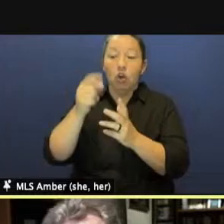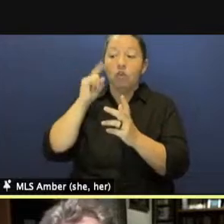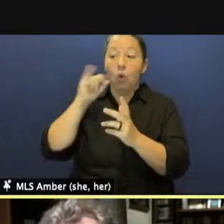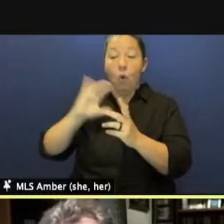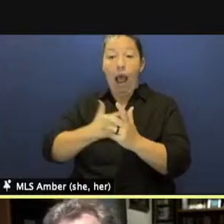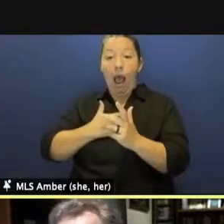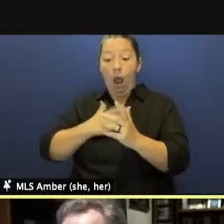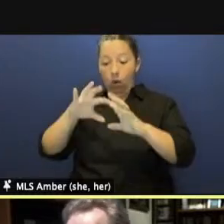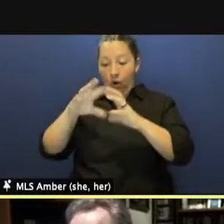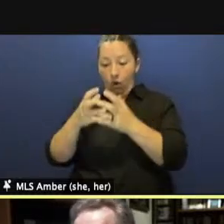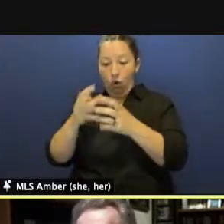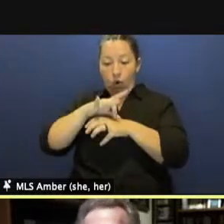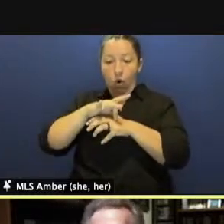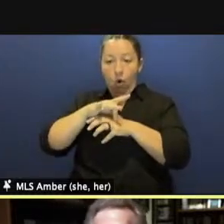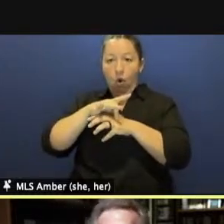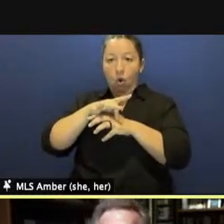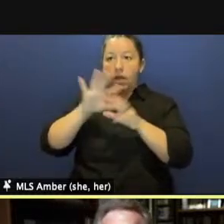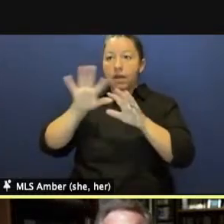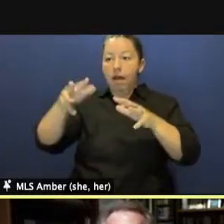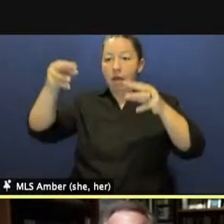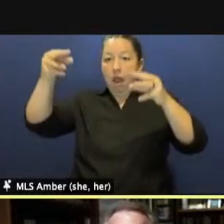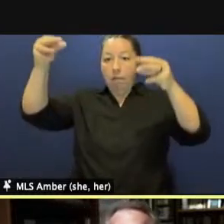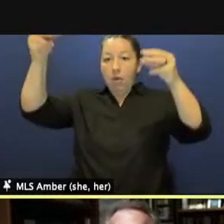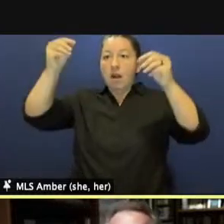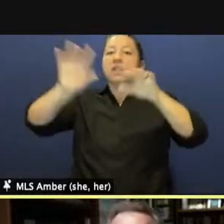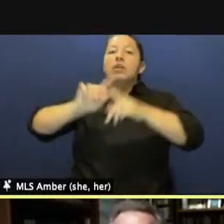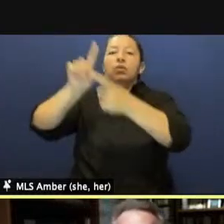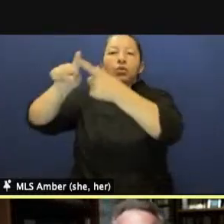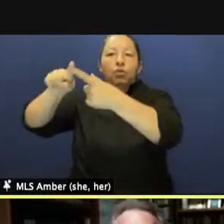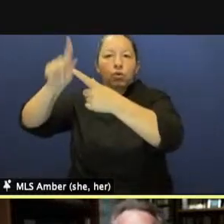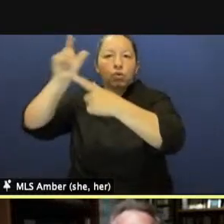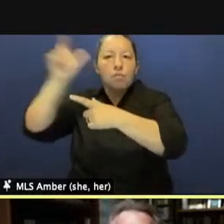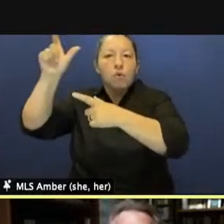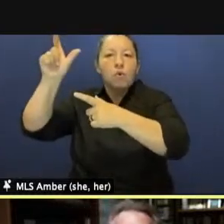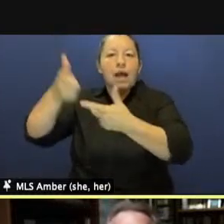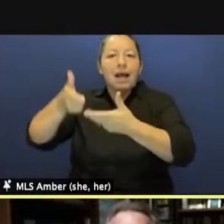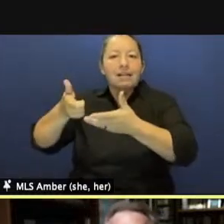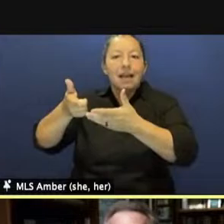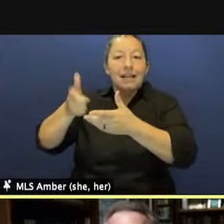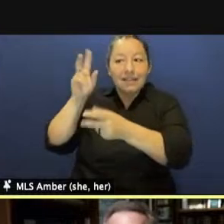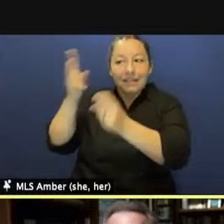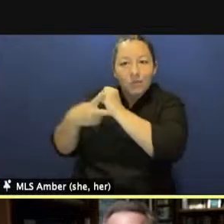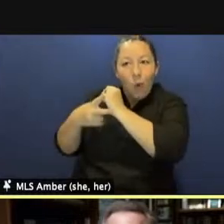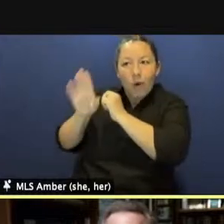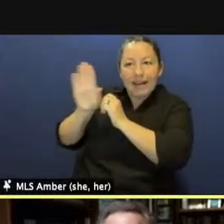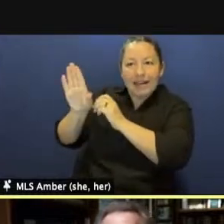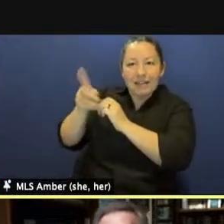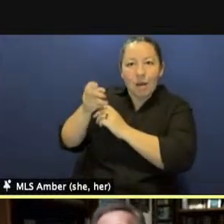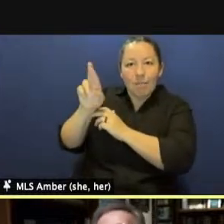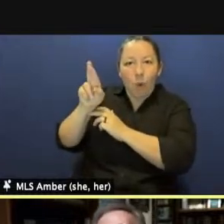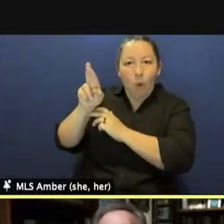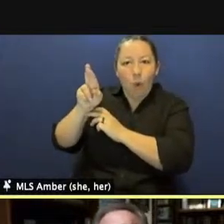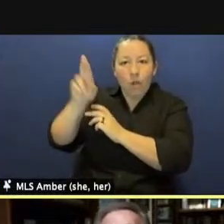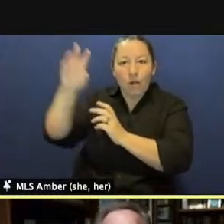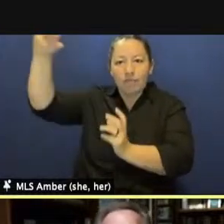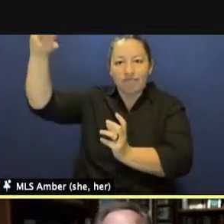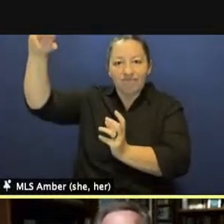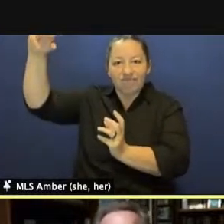be stored in its polar regions. Also, new results indicating, as we look